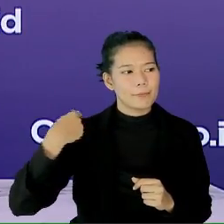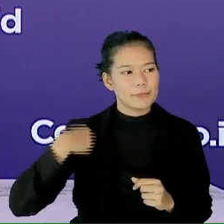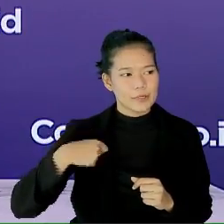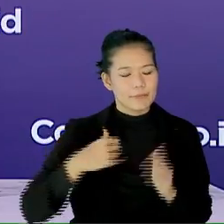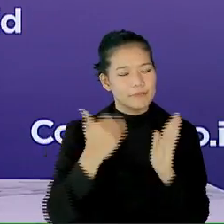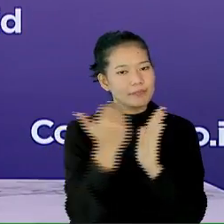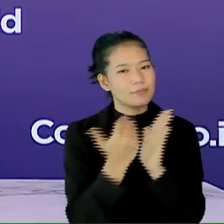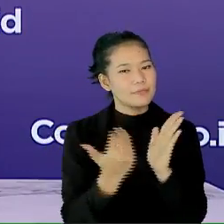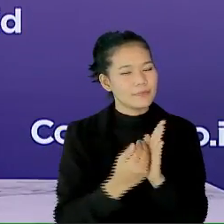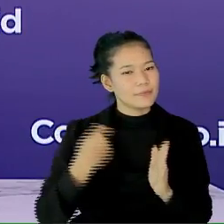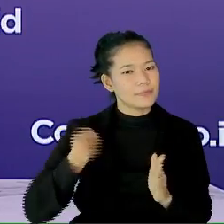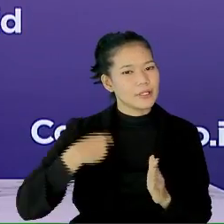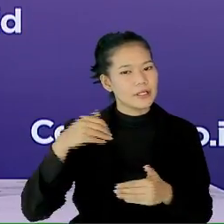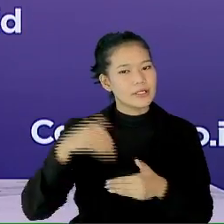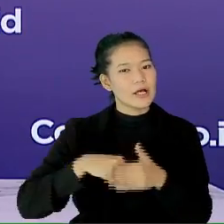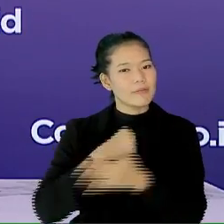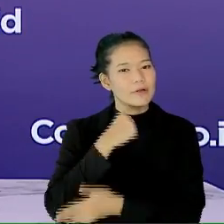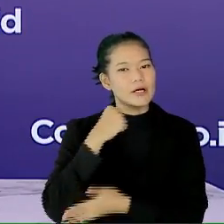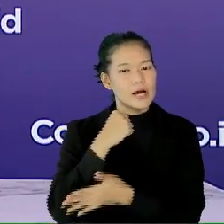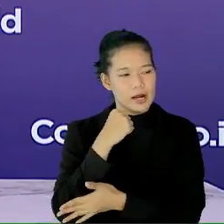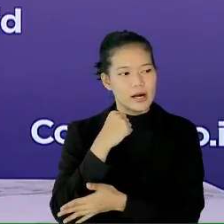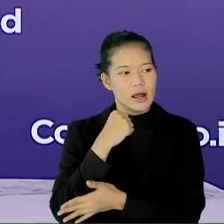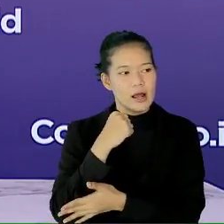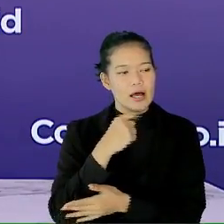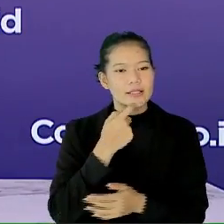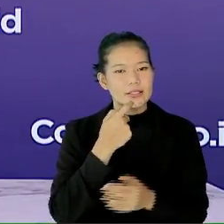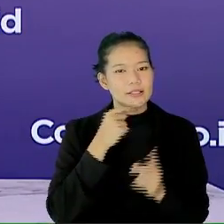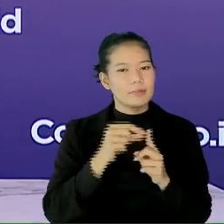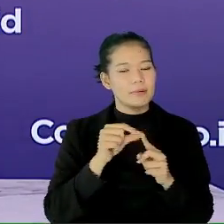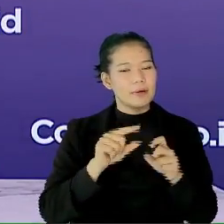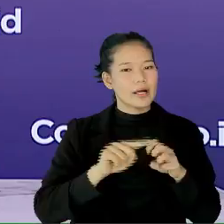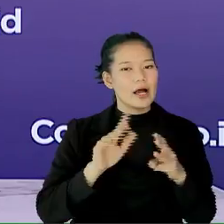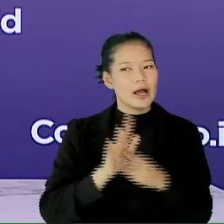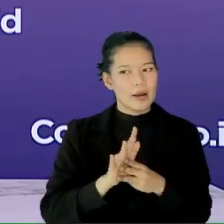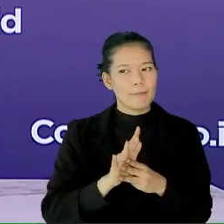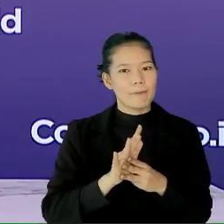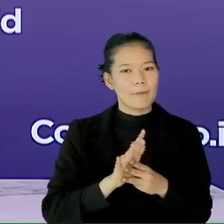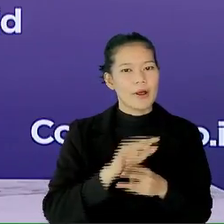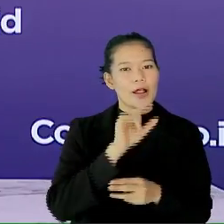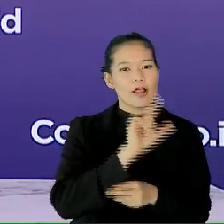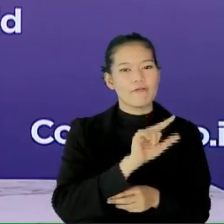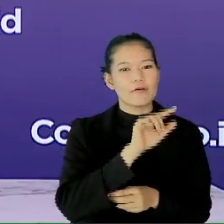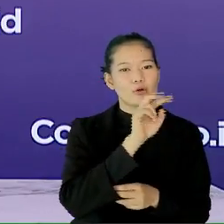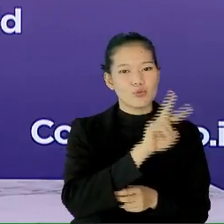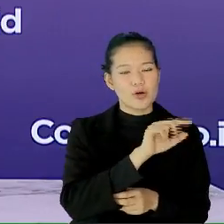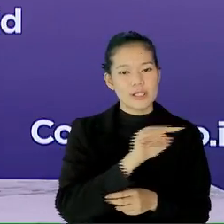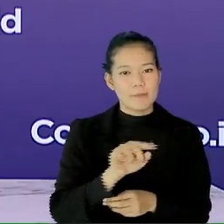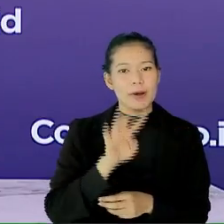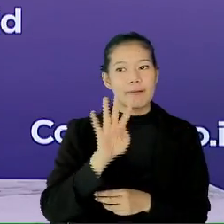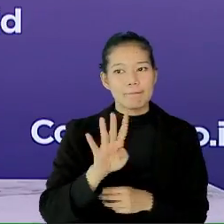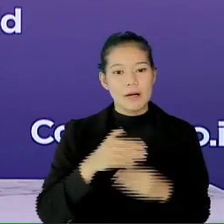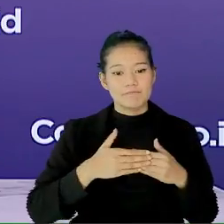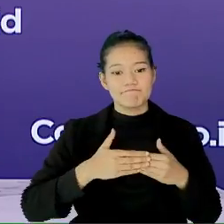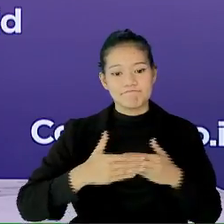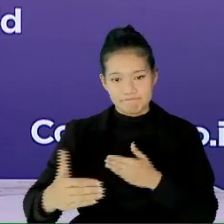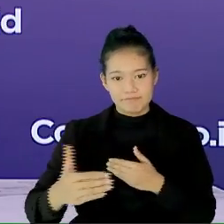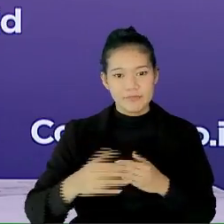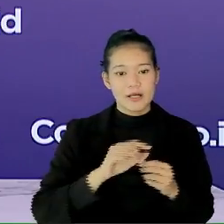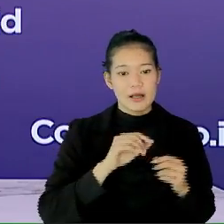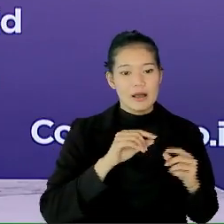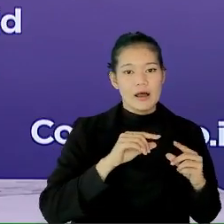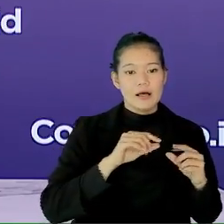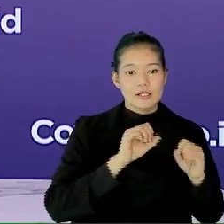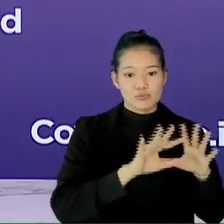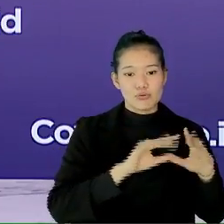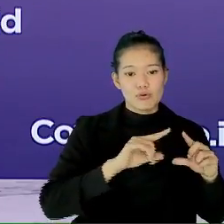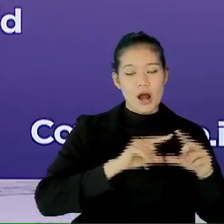of 2021, the PPKM level 2 to 4 in Java and Bali has been extended from August